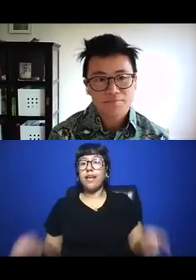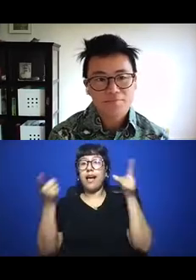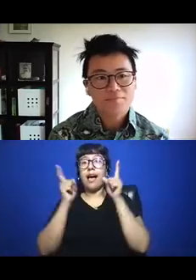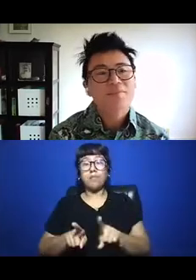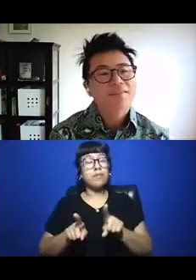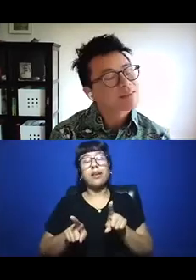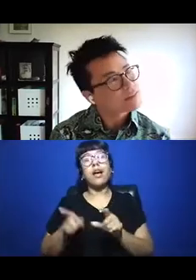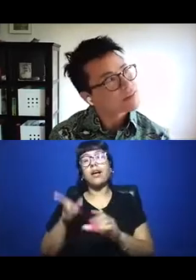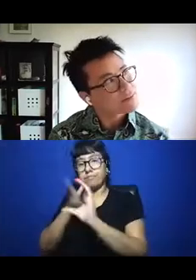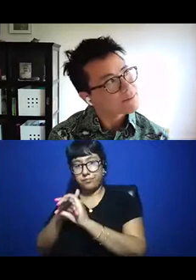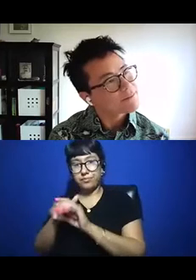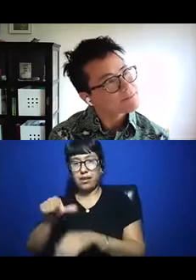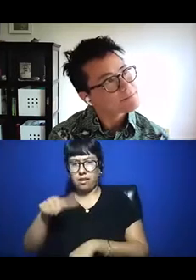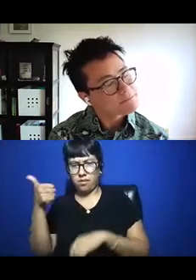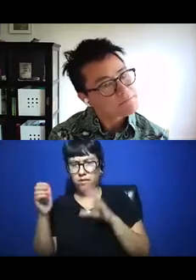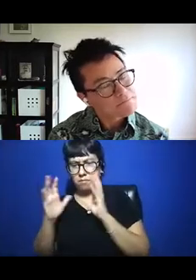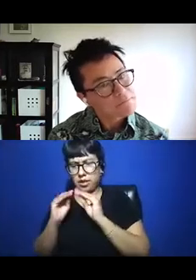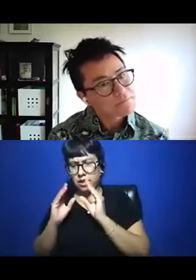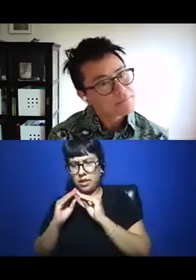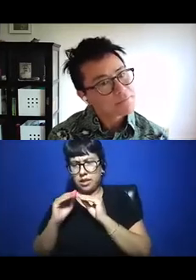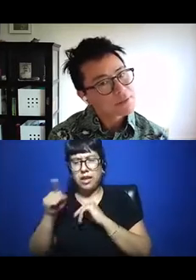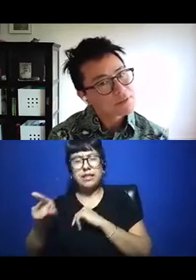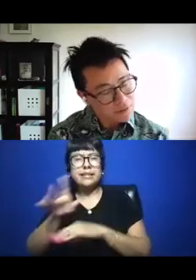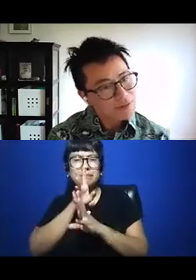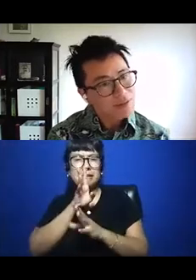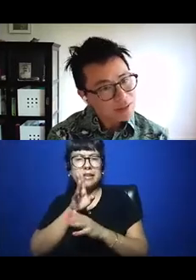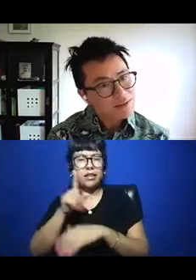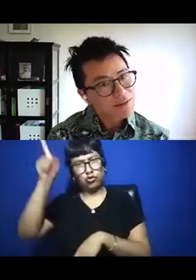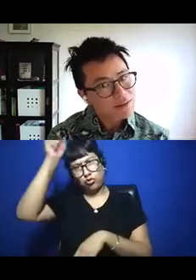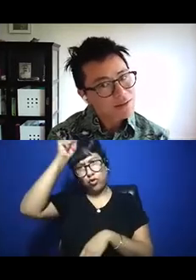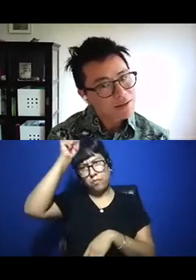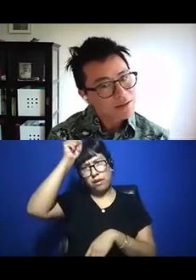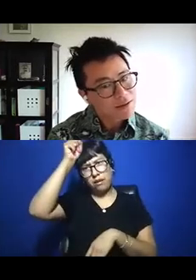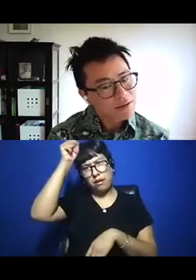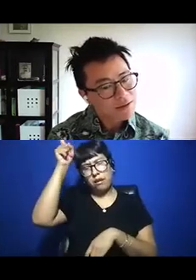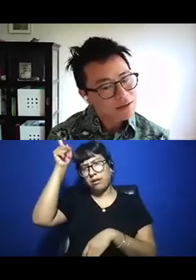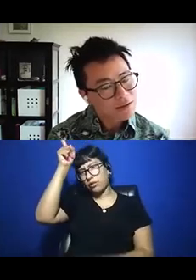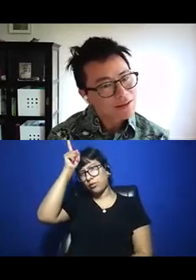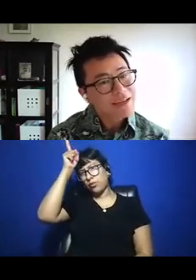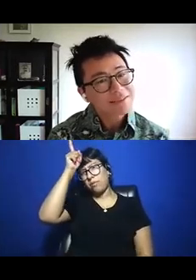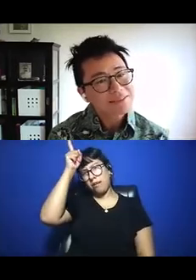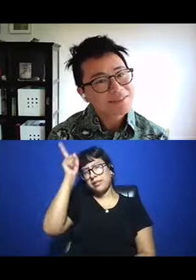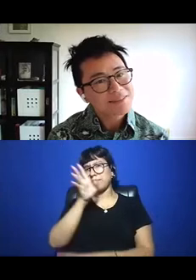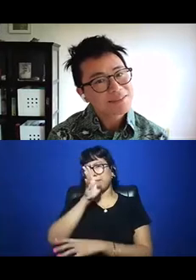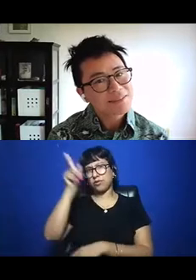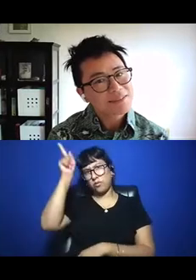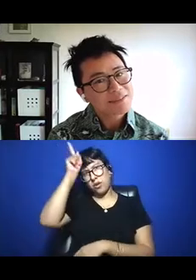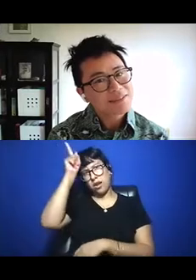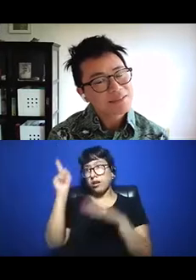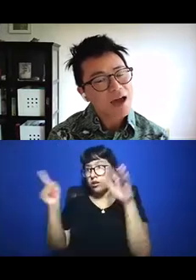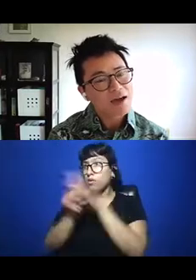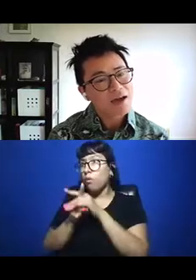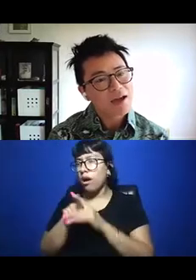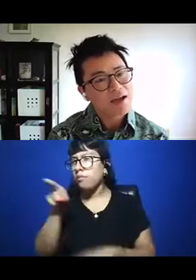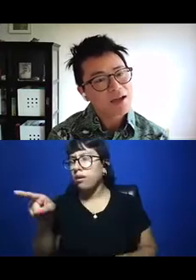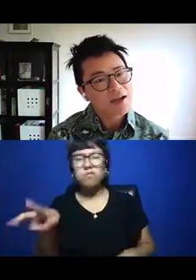meeting. I think they were speaking in German. And then I show up in their meeting and people were very concerned